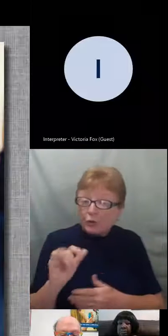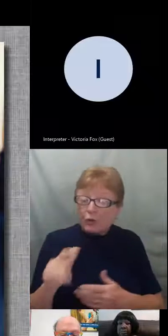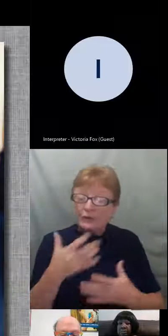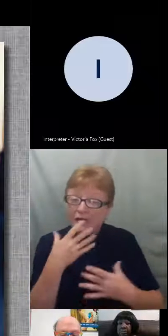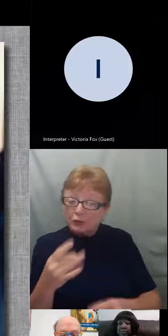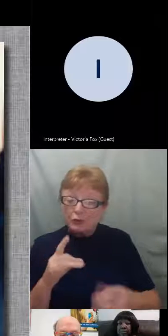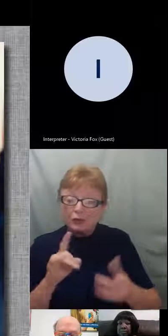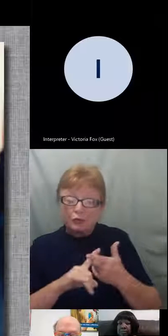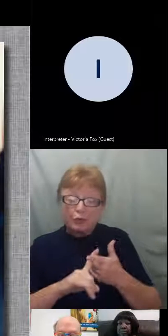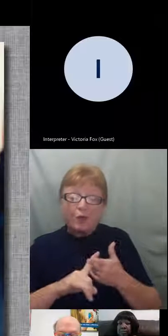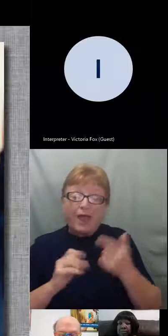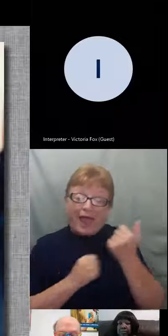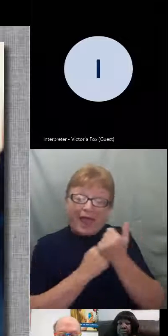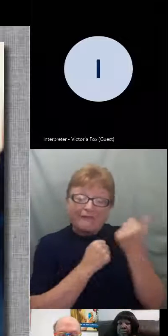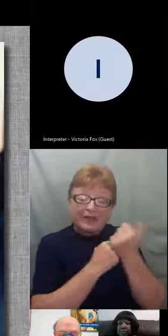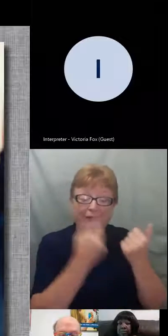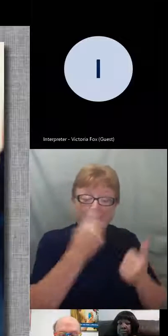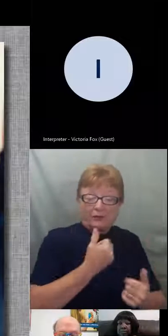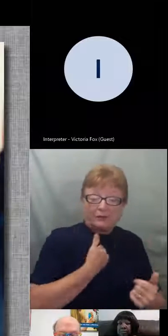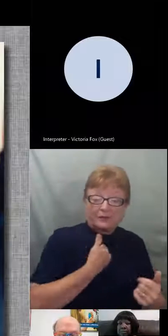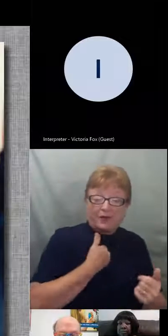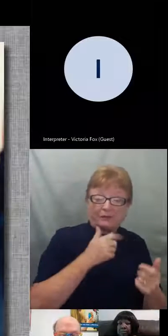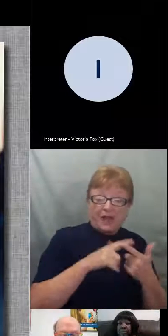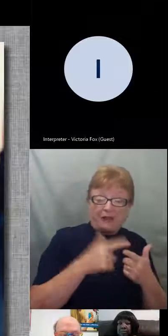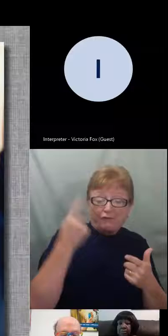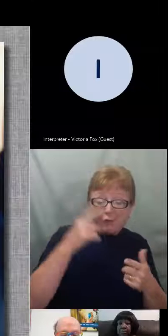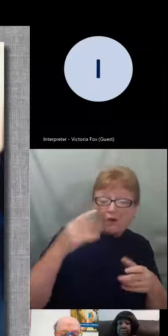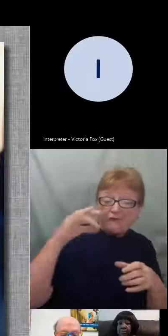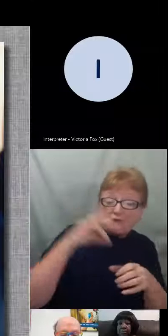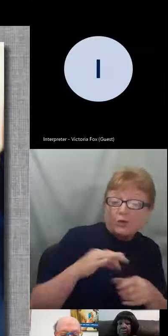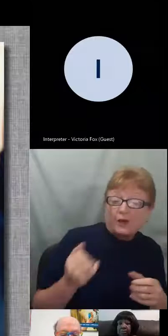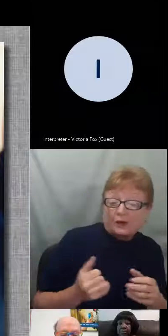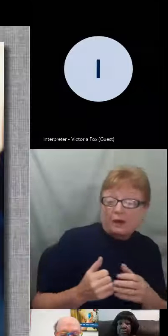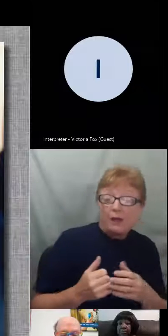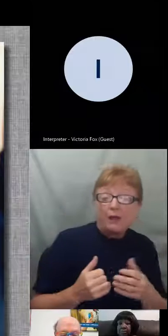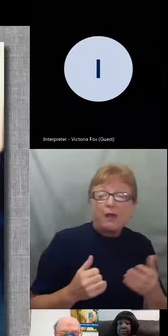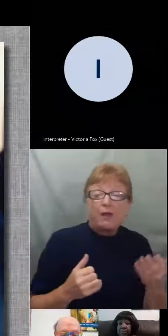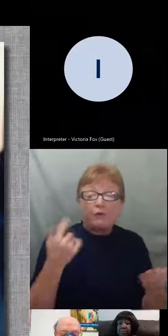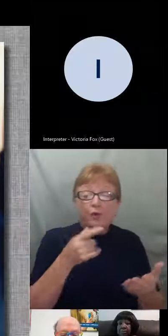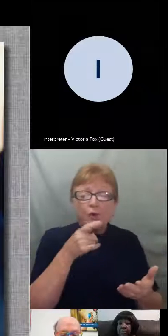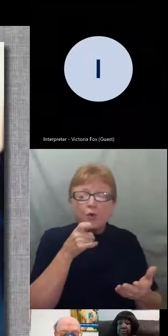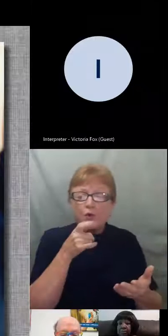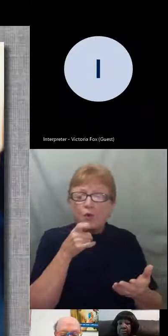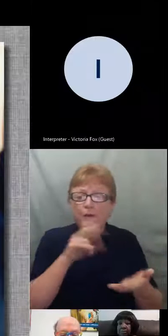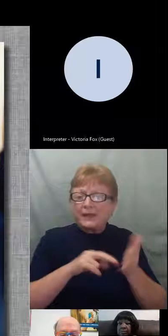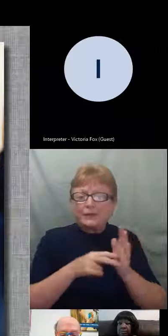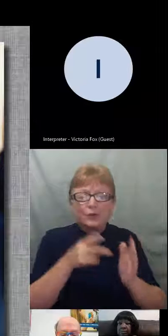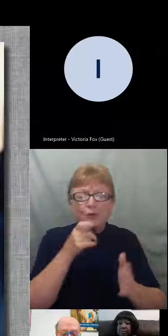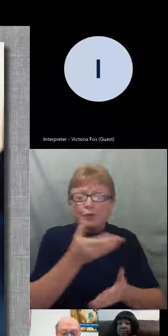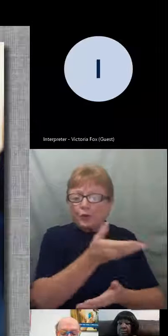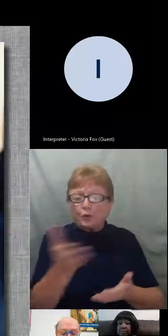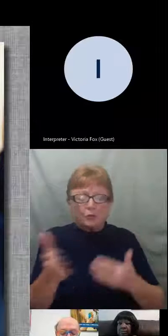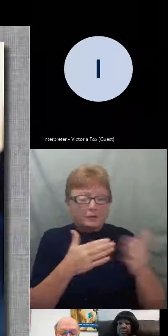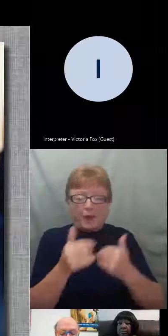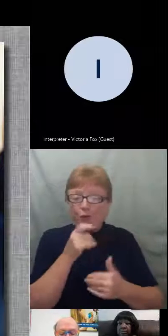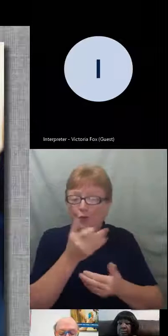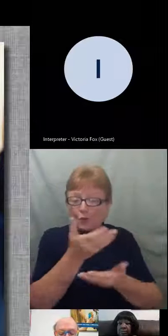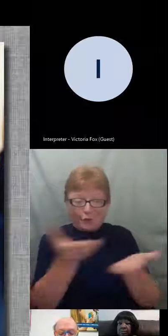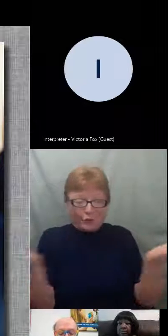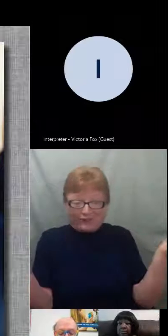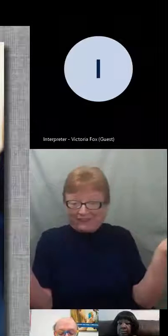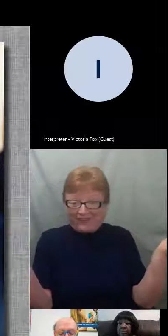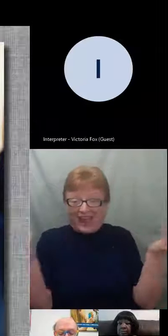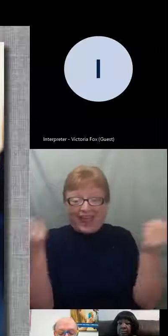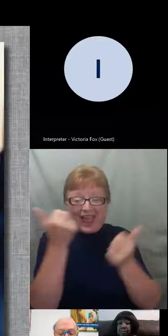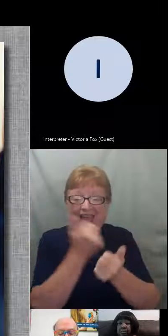in advocating for themselves and in voting. The who is you, no matter who you are. On the next slide,